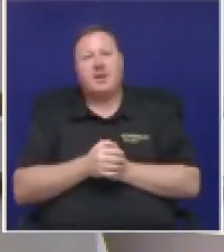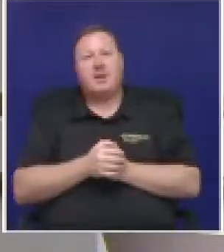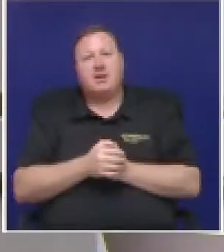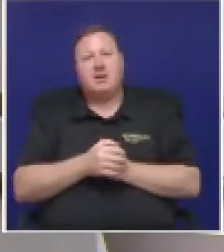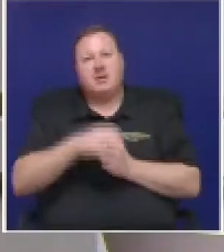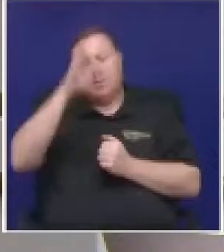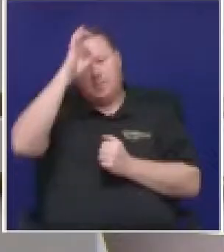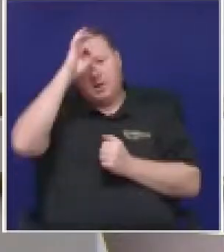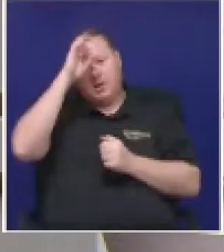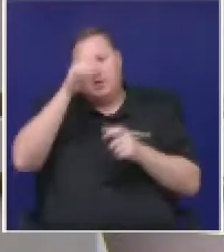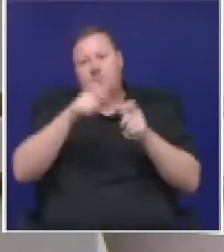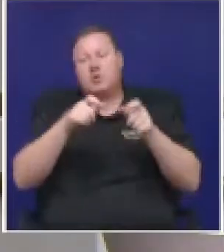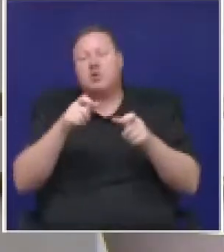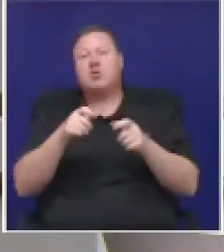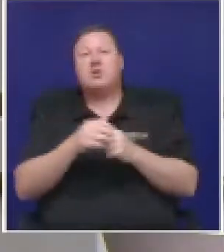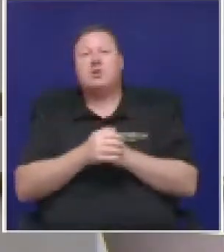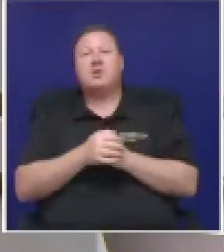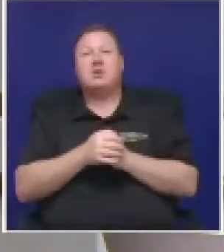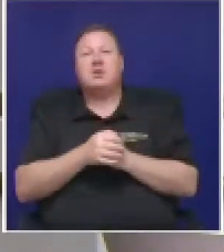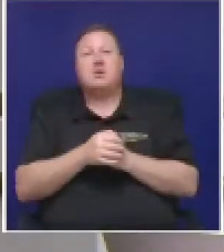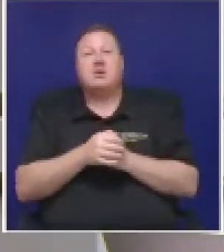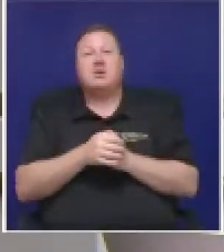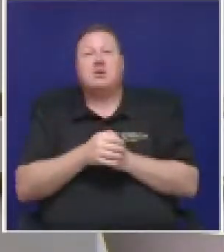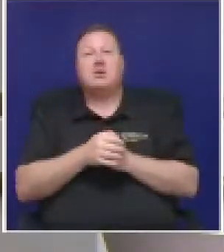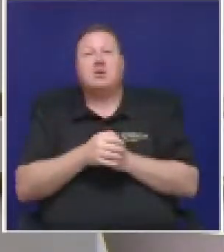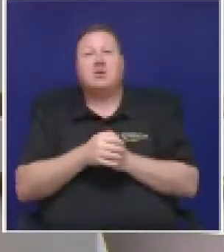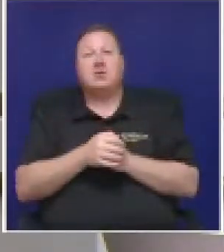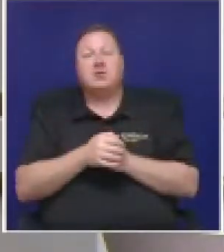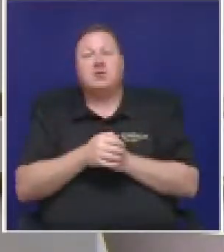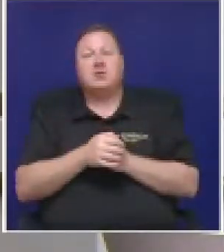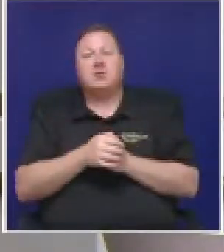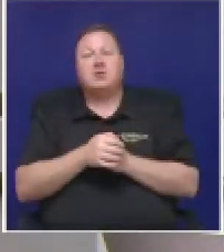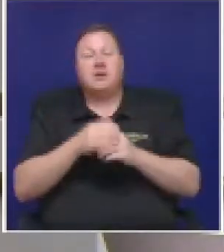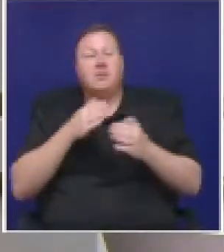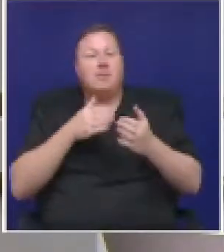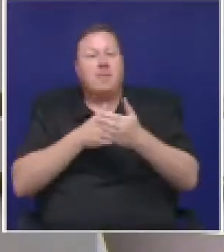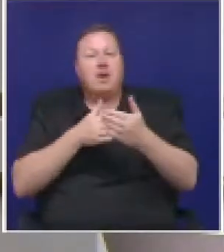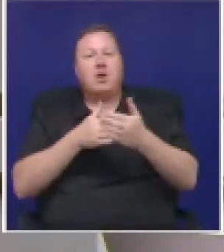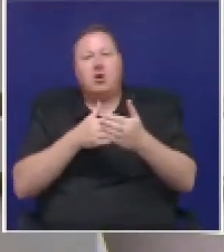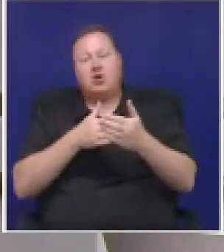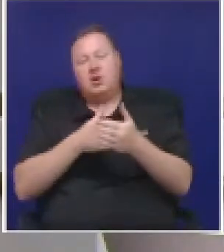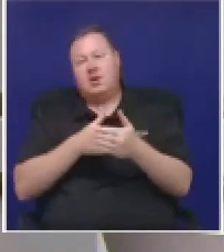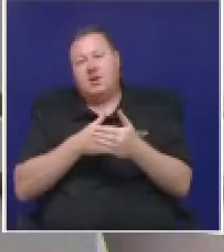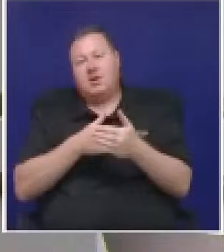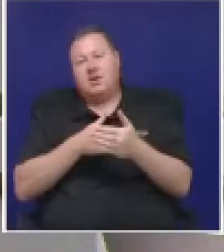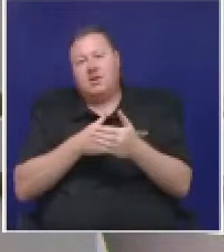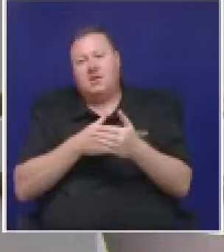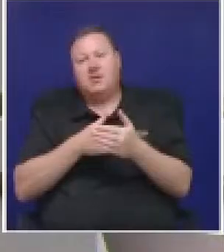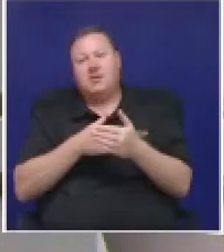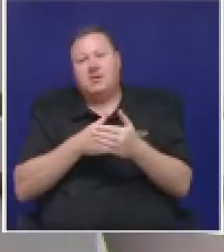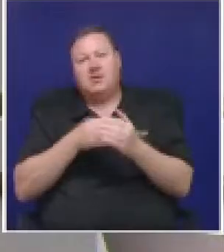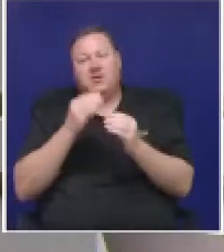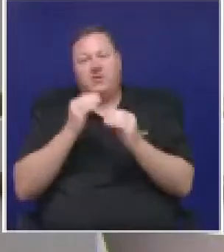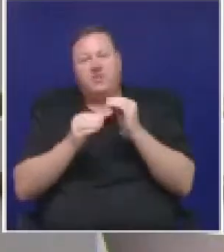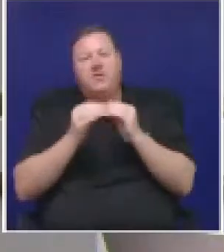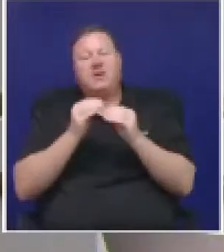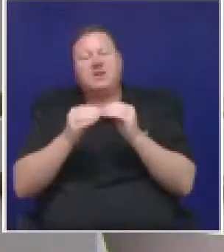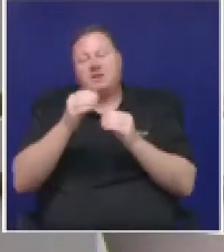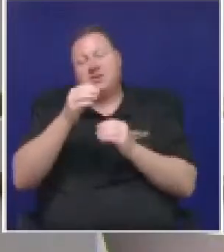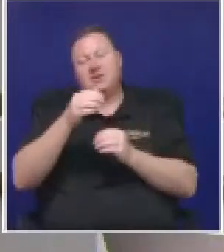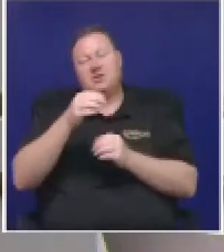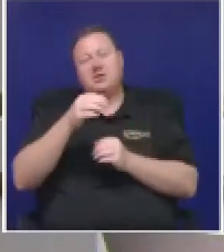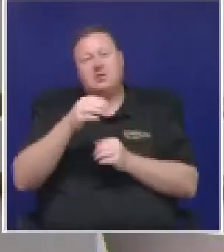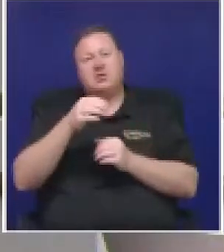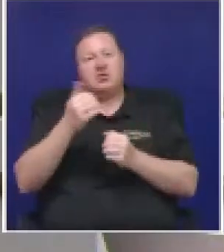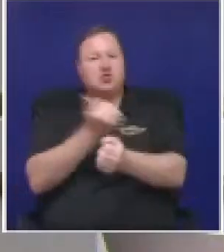police officers who are the barriers to effectively address and combat drug trafficking? Is